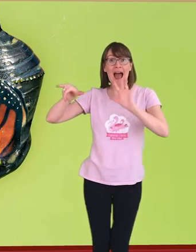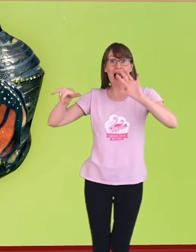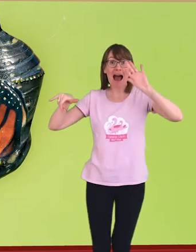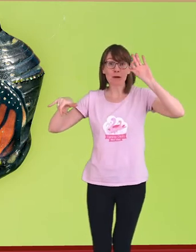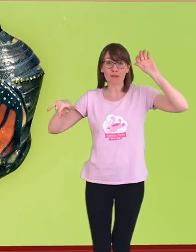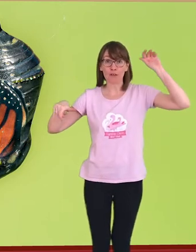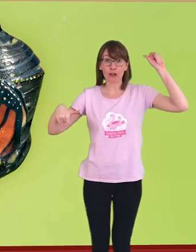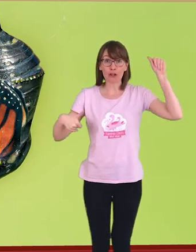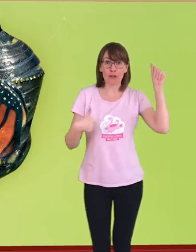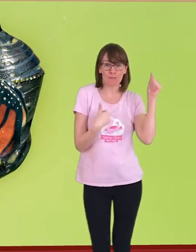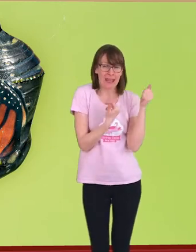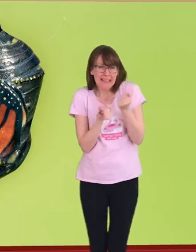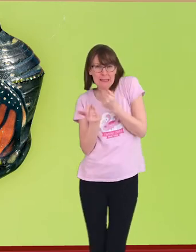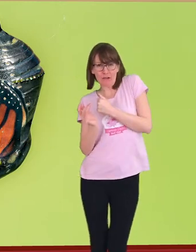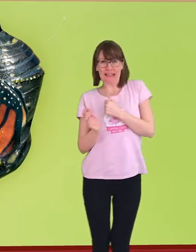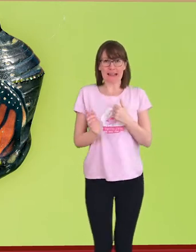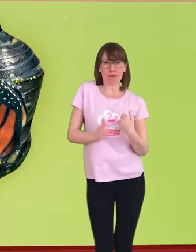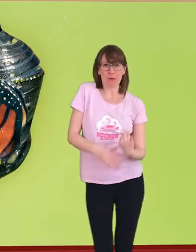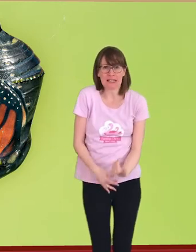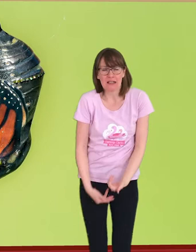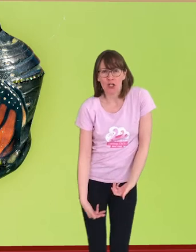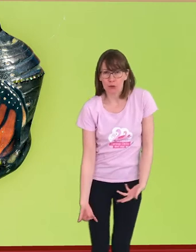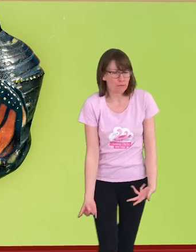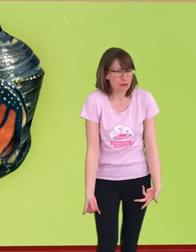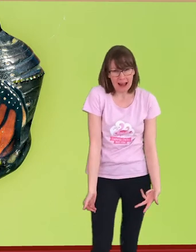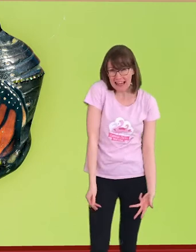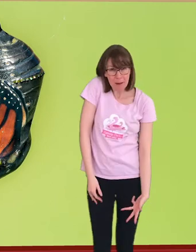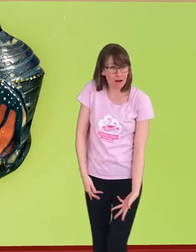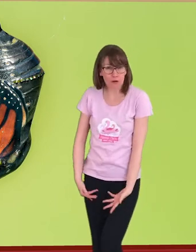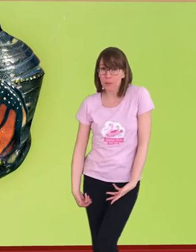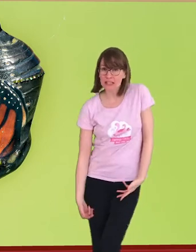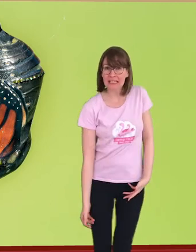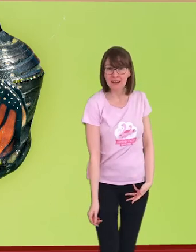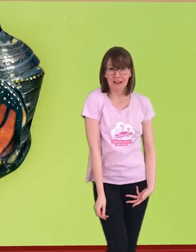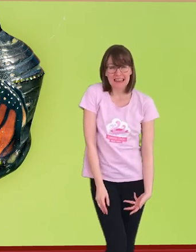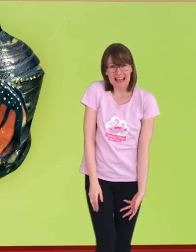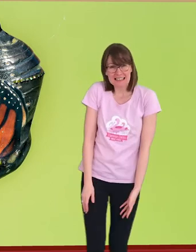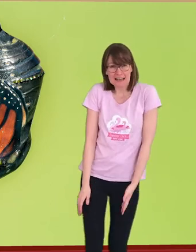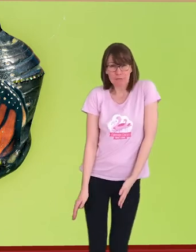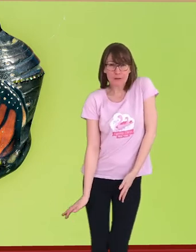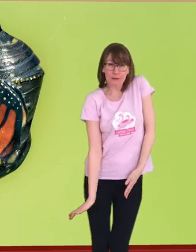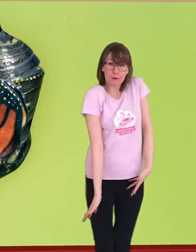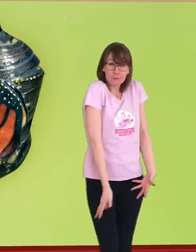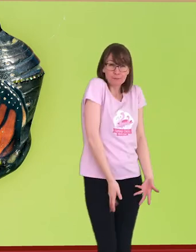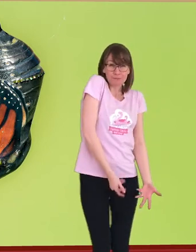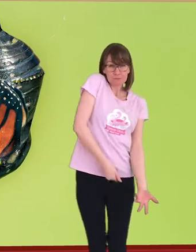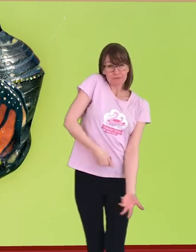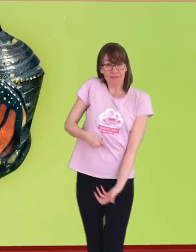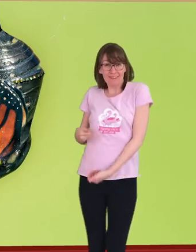break out of the cocoon. Keep wriggling, everybody. You can wriggle any part of your body. That's it, wriggle,